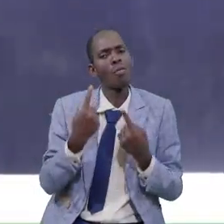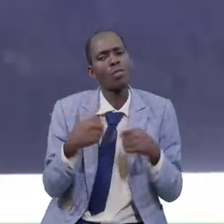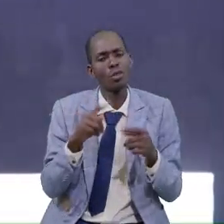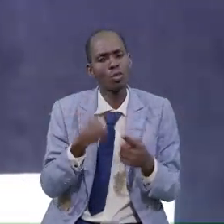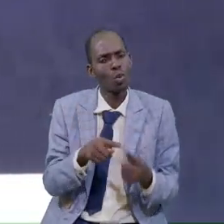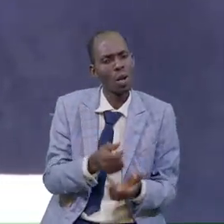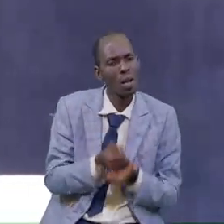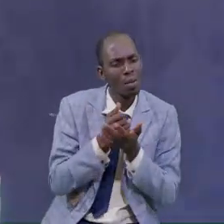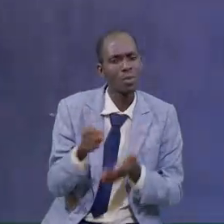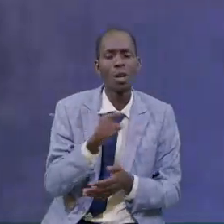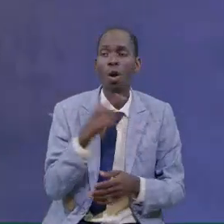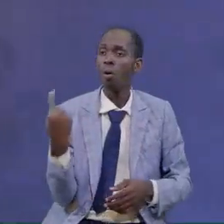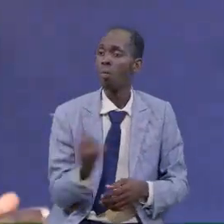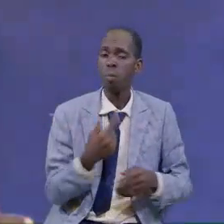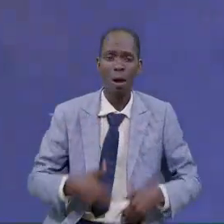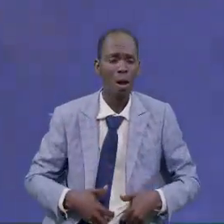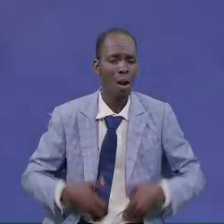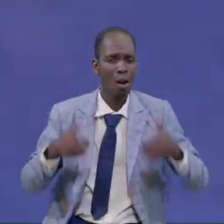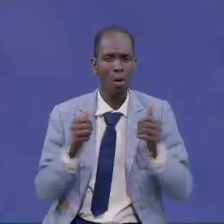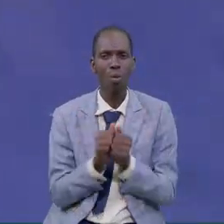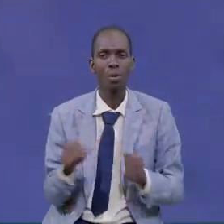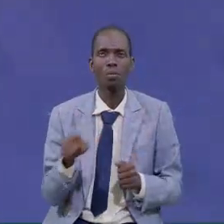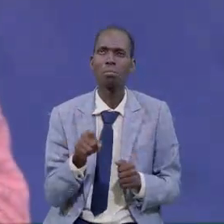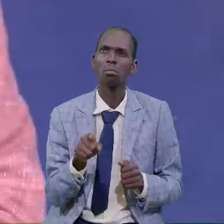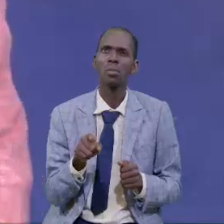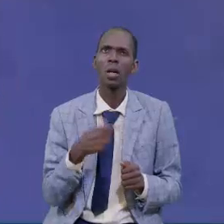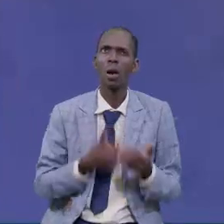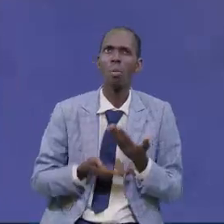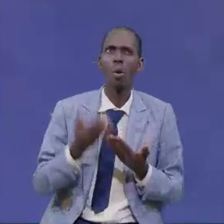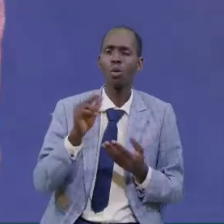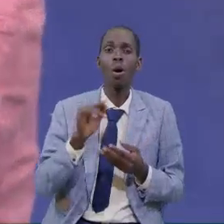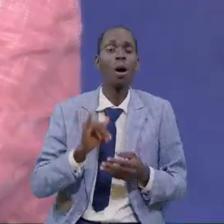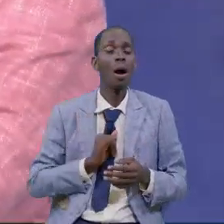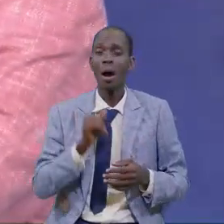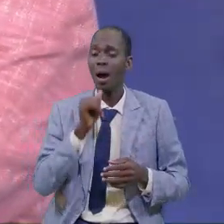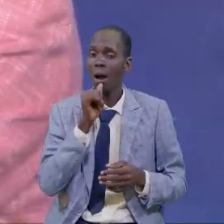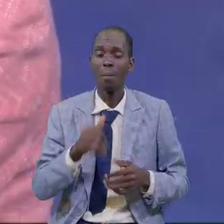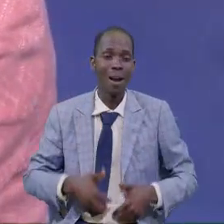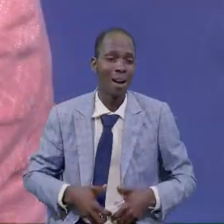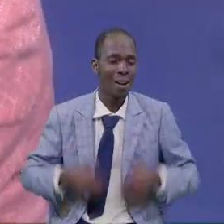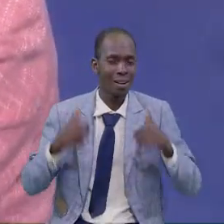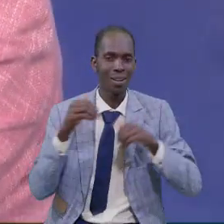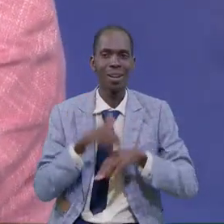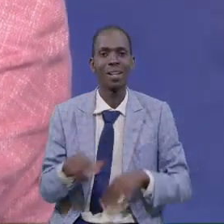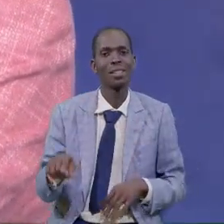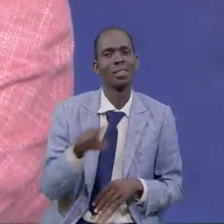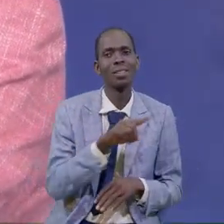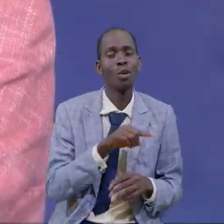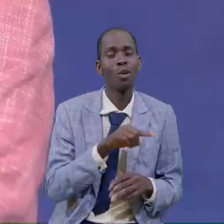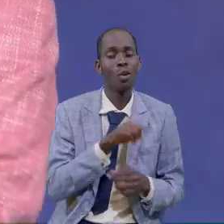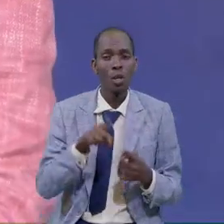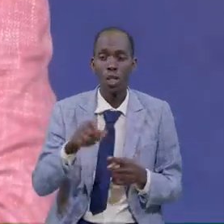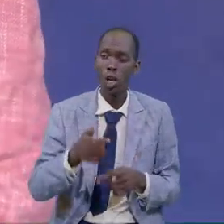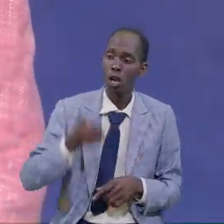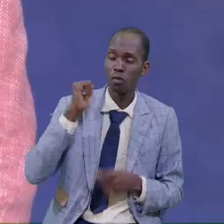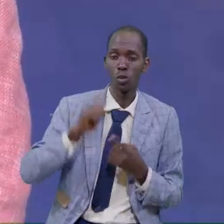them. Did I say almost? I was angry at them when they didn't do their homework, when they didn't do